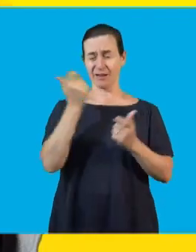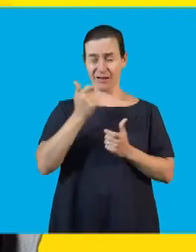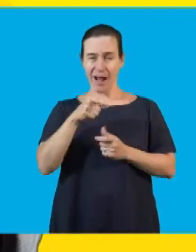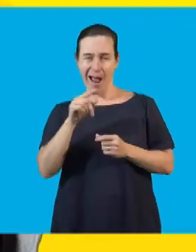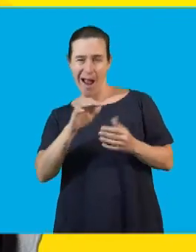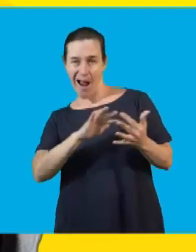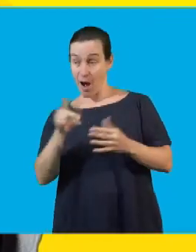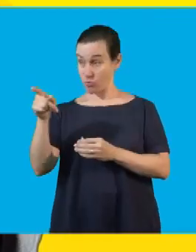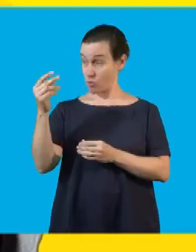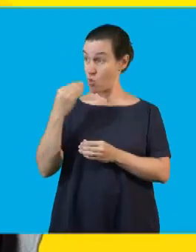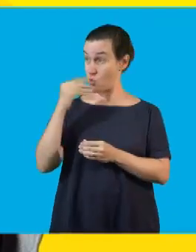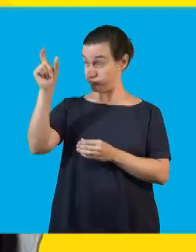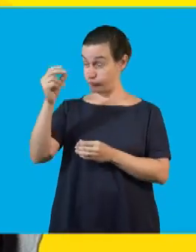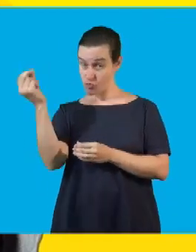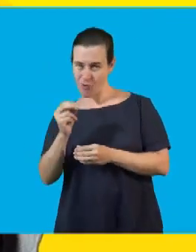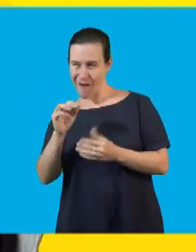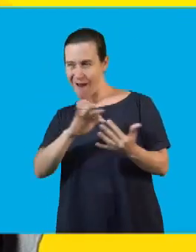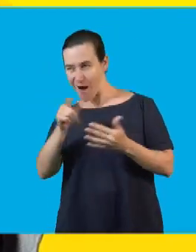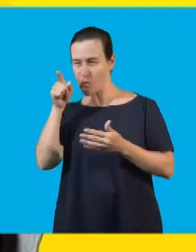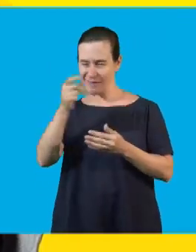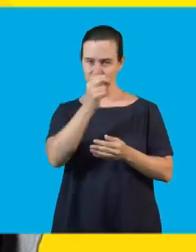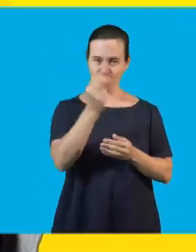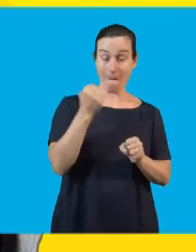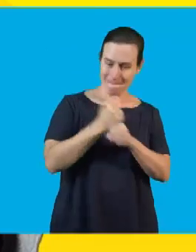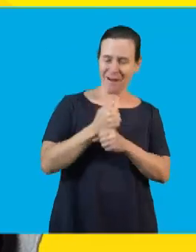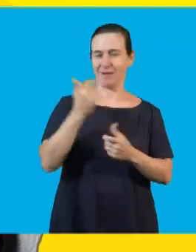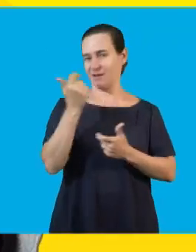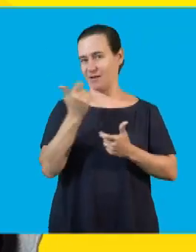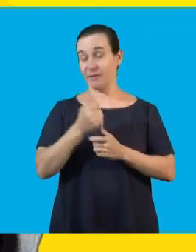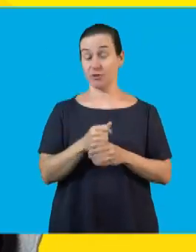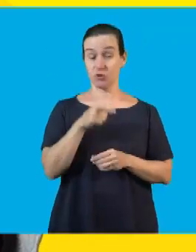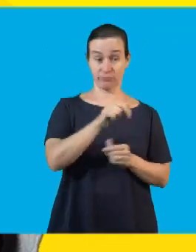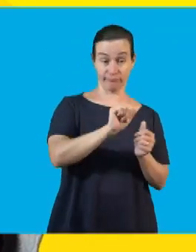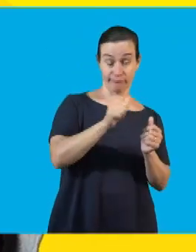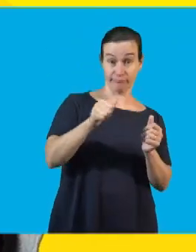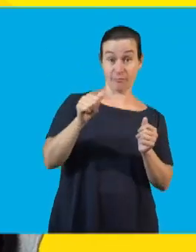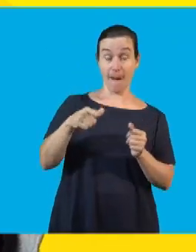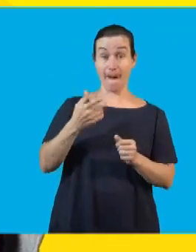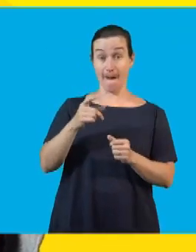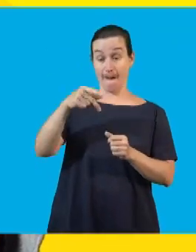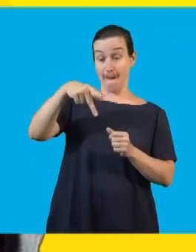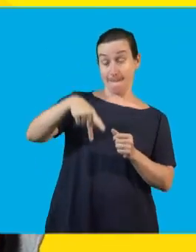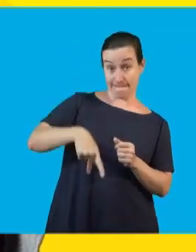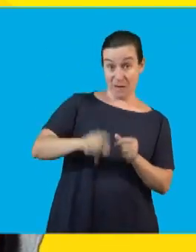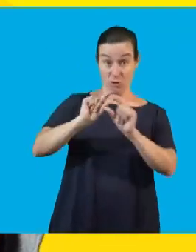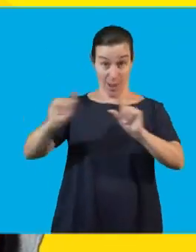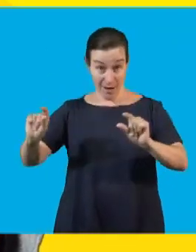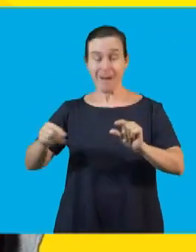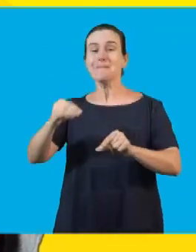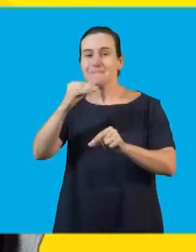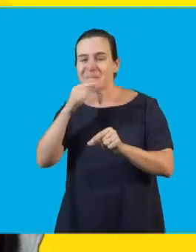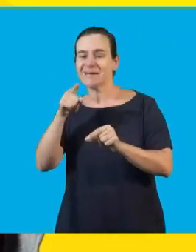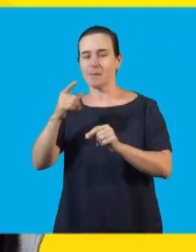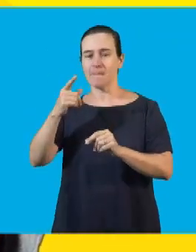is achieved. Remember, there's a punchline, and that punchline needs to be reached in order for the cartoon to achieve